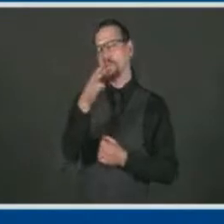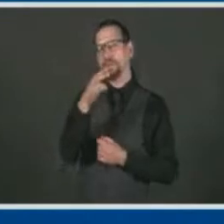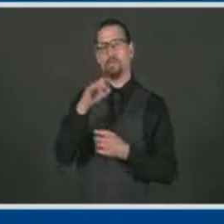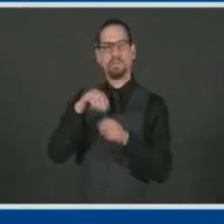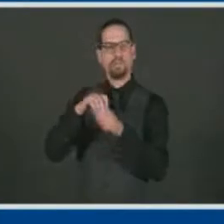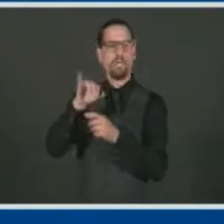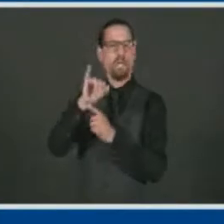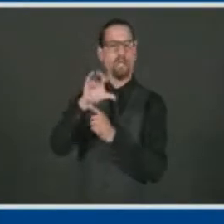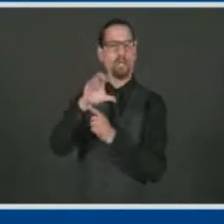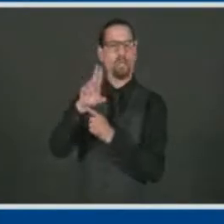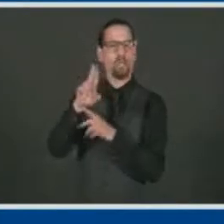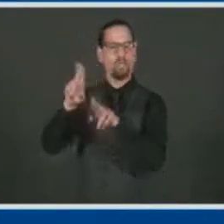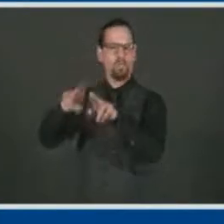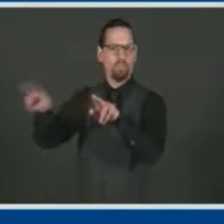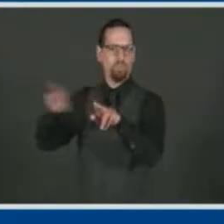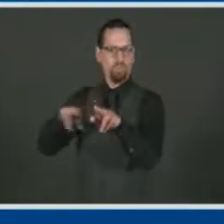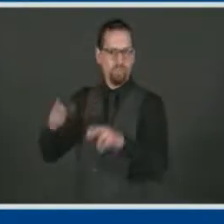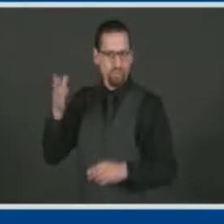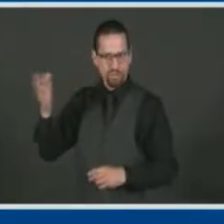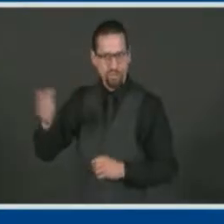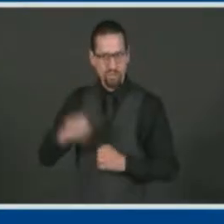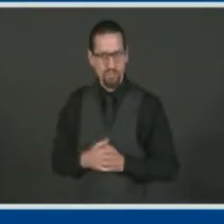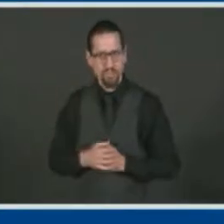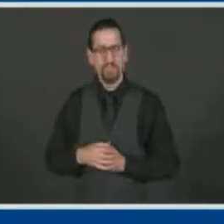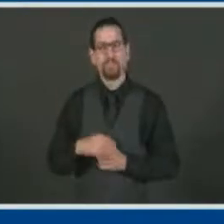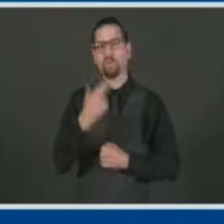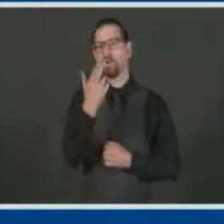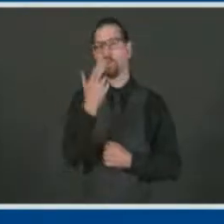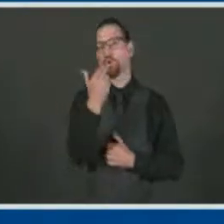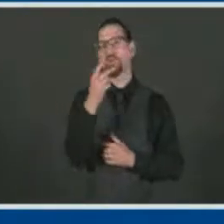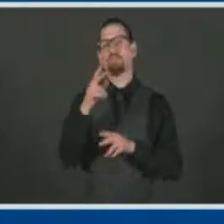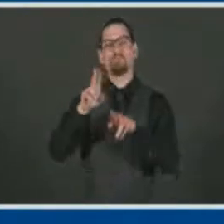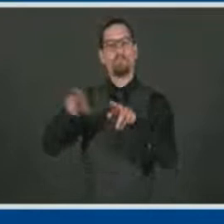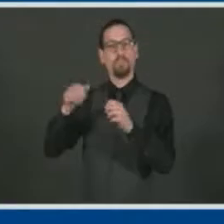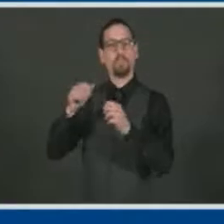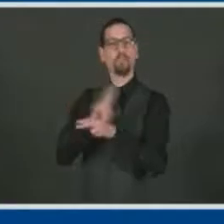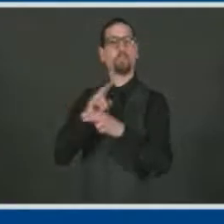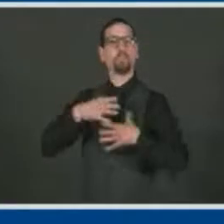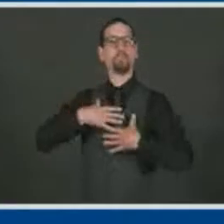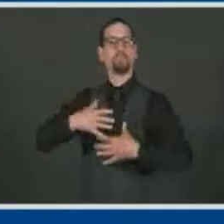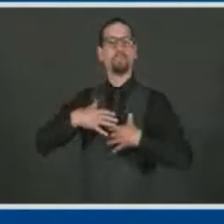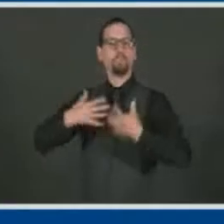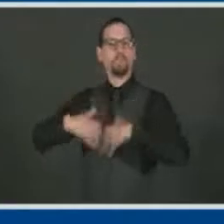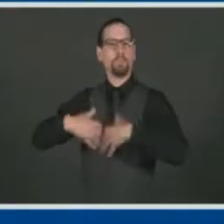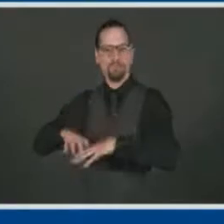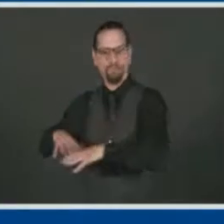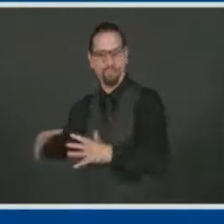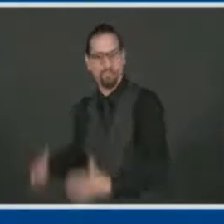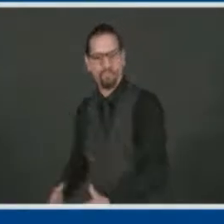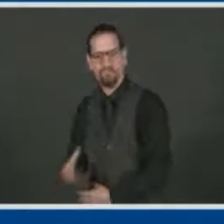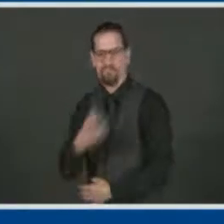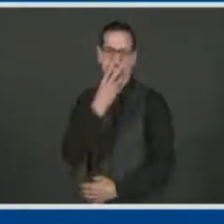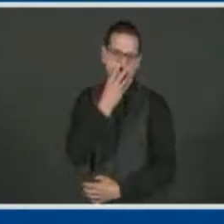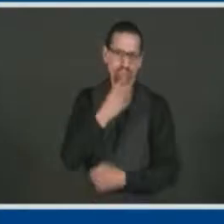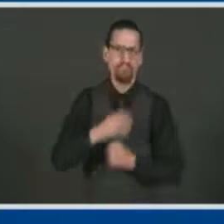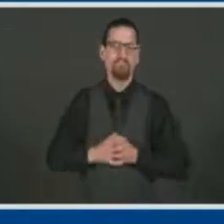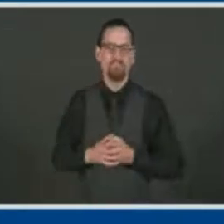17 are in the intensive care unit, and 13 of those 17 are on a ventilator in the